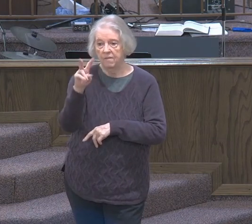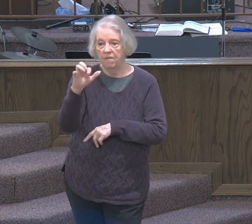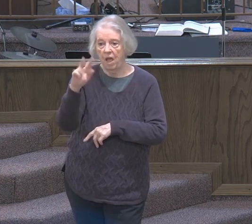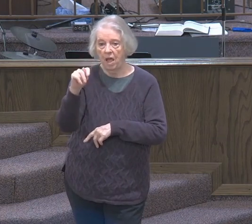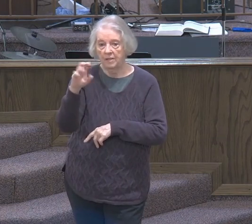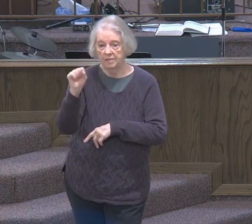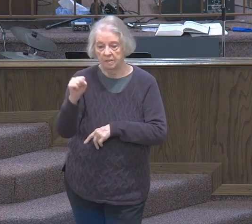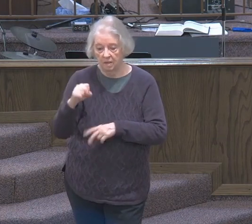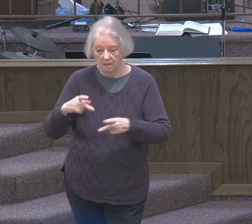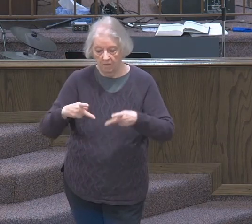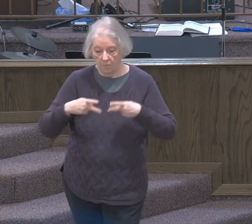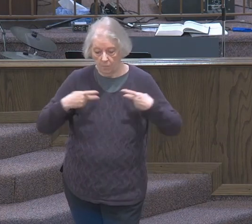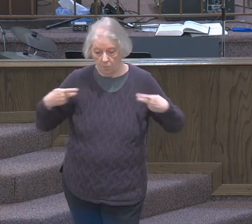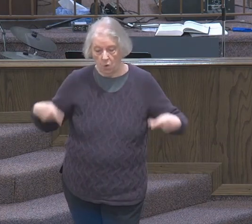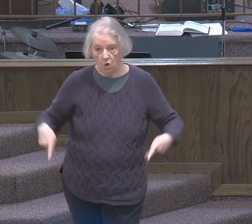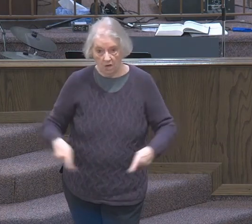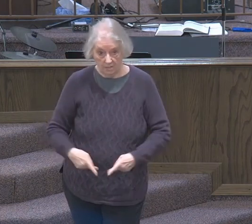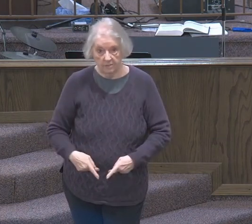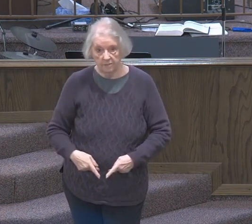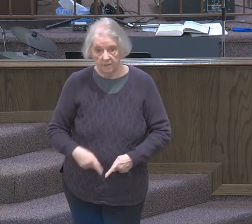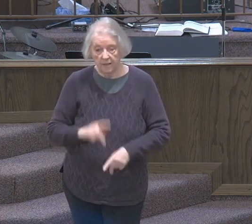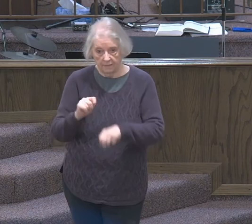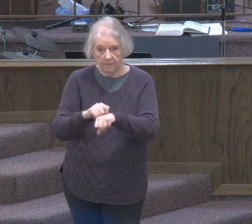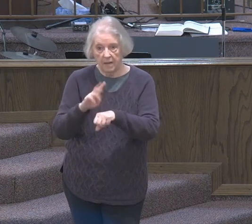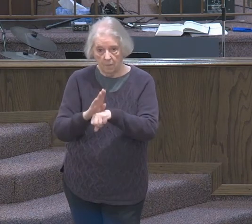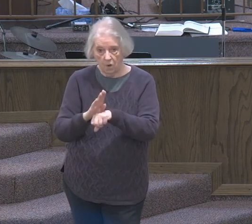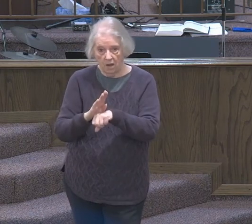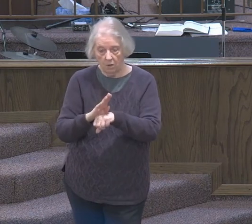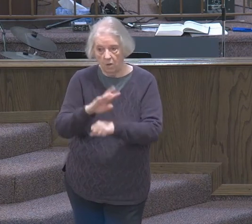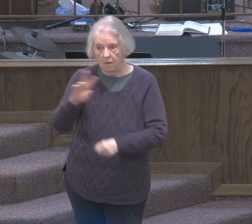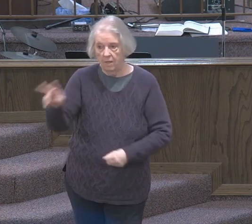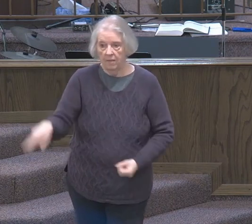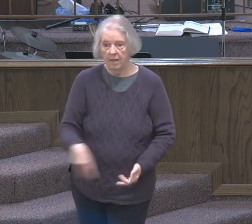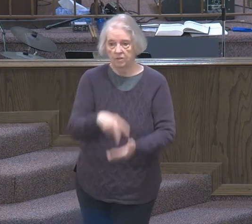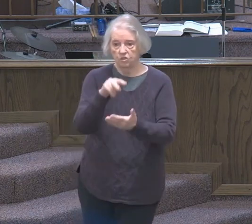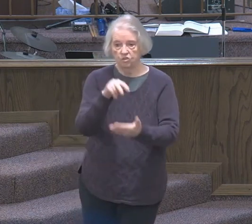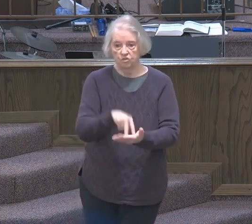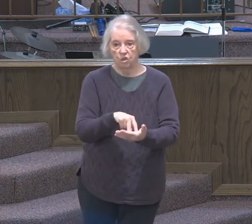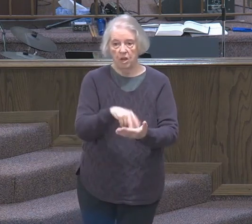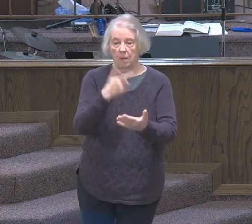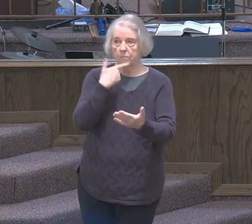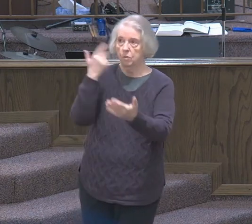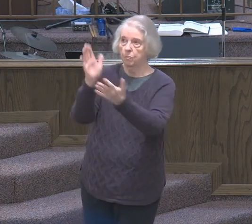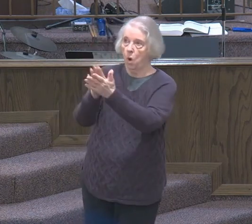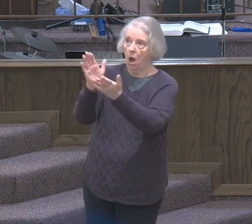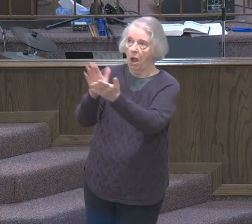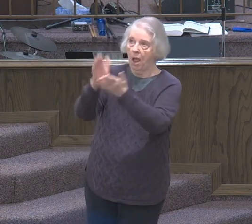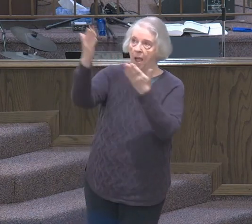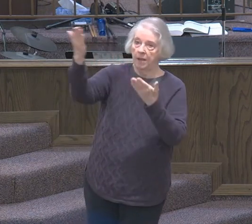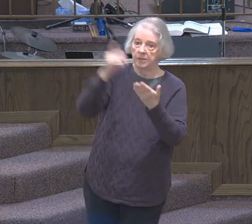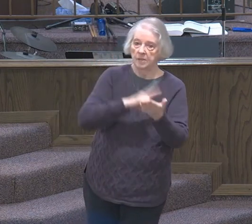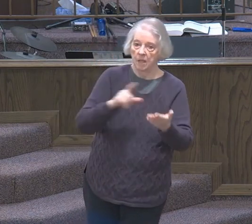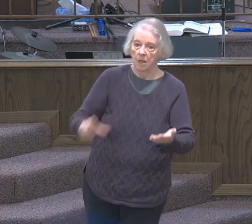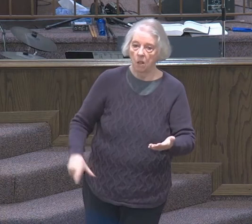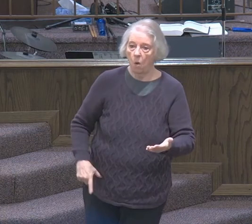Korahites, they stood up to praise the Lord, the God of Israel, with voices loud and high.